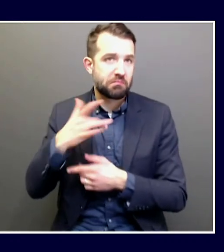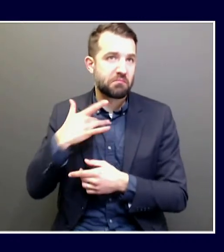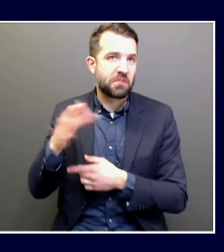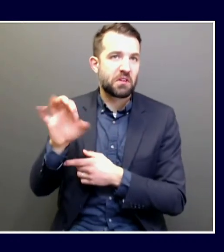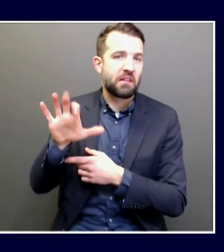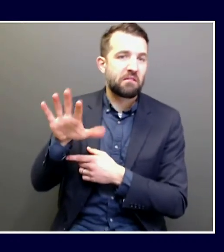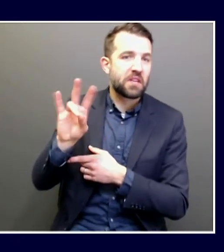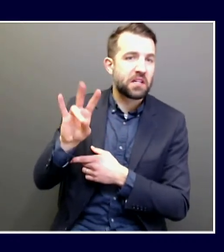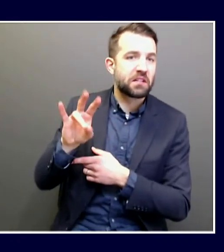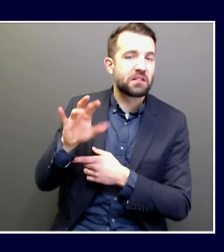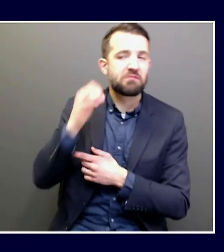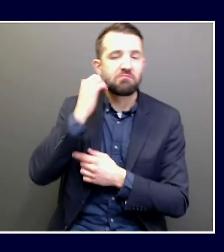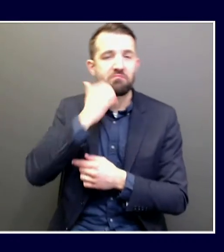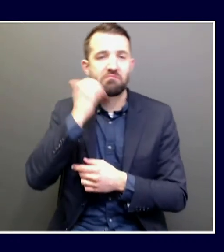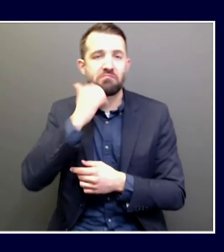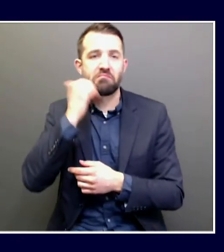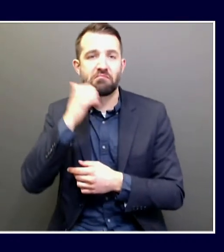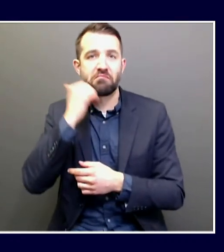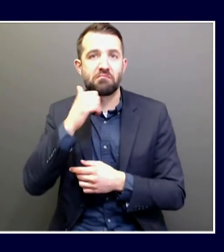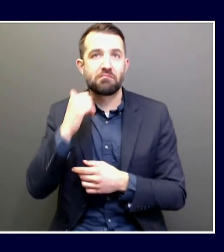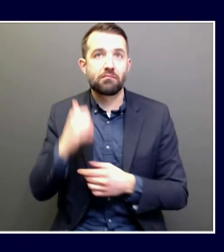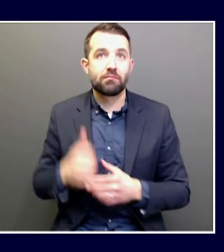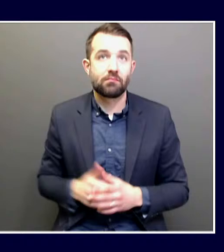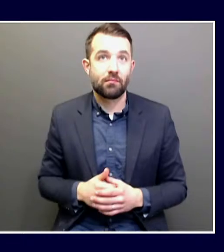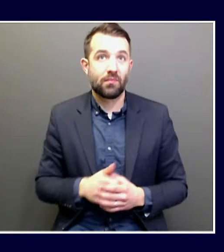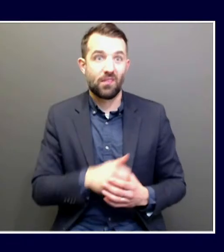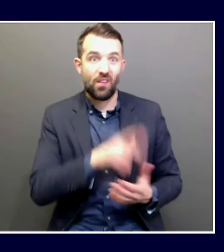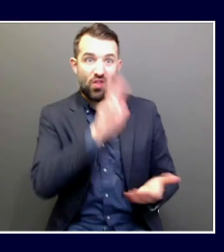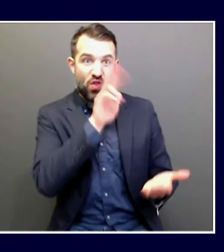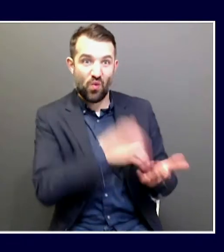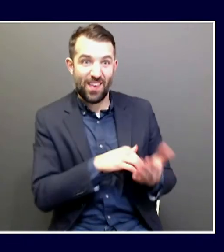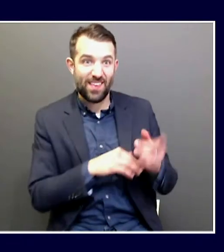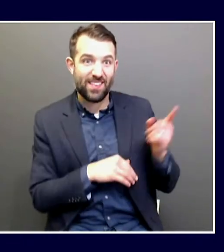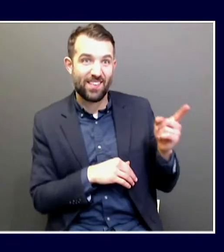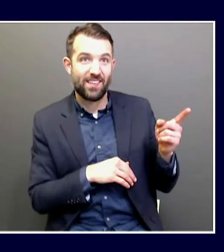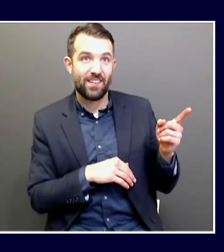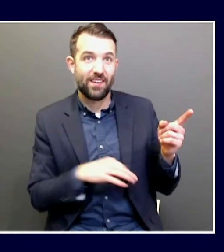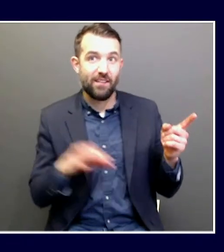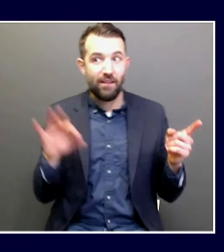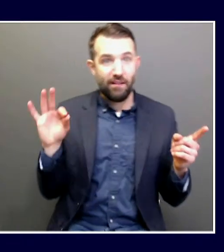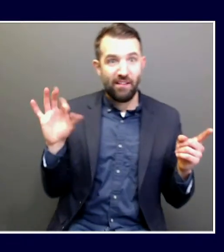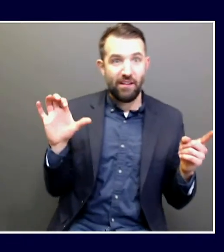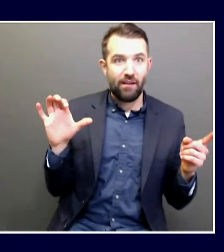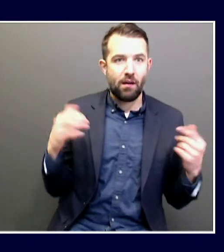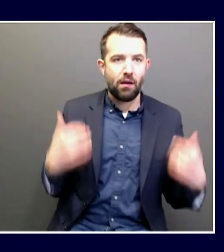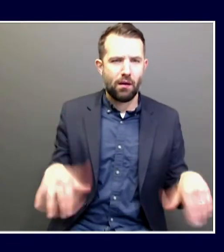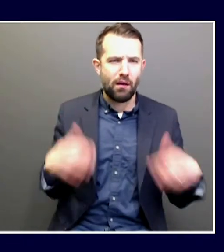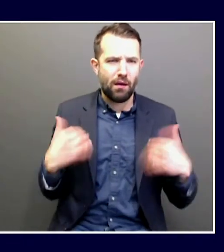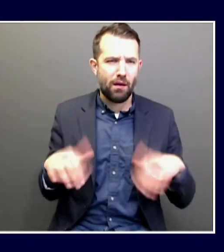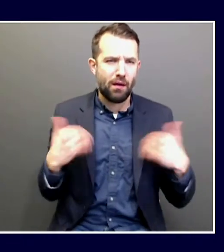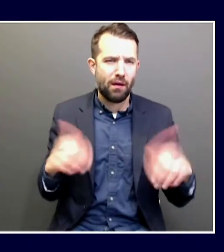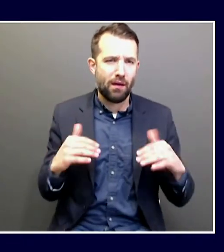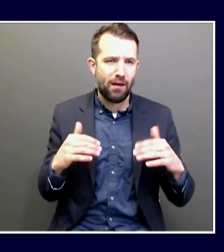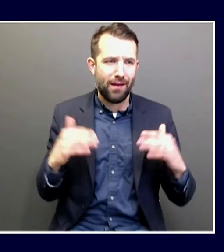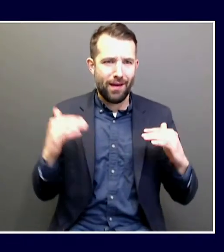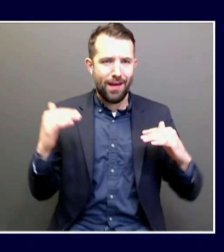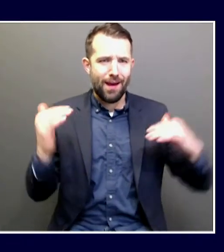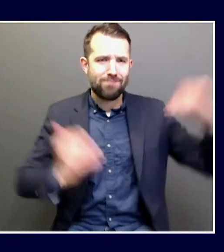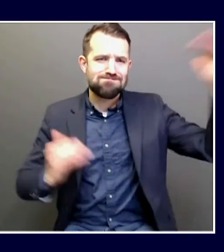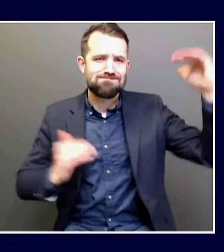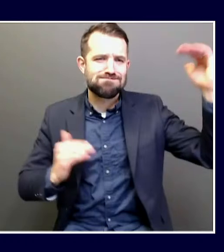day. So in under 3 weeks, the number of positive results coming in has more than